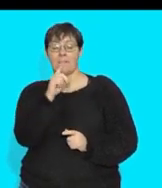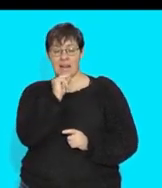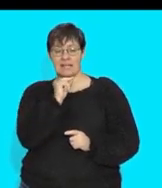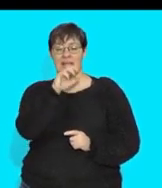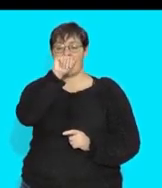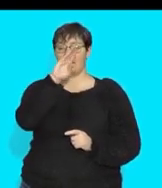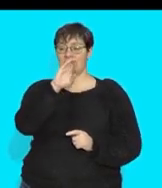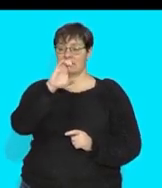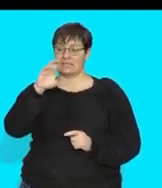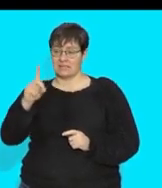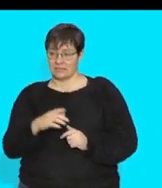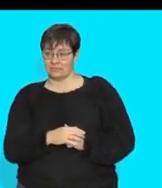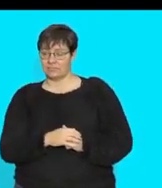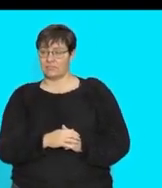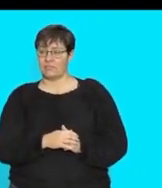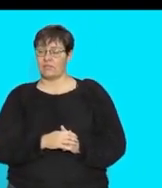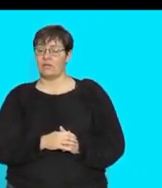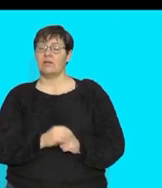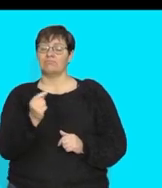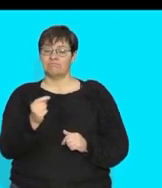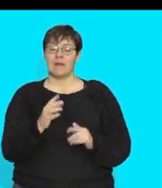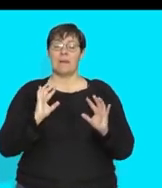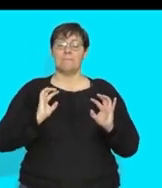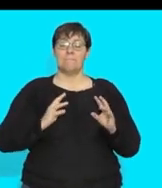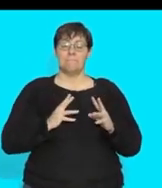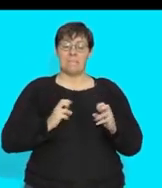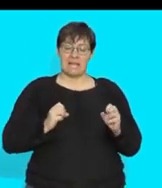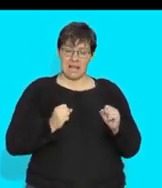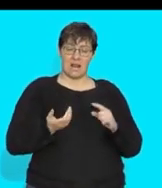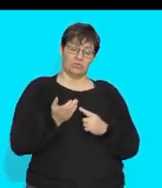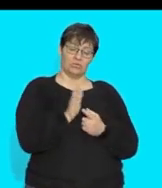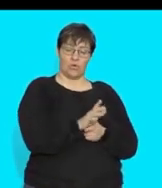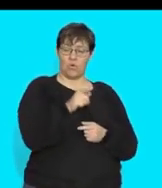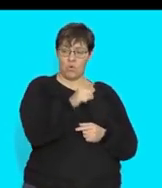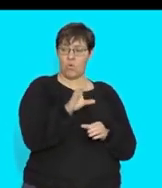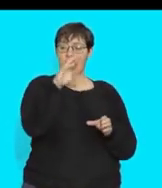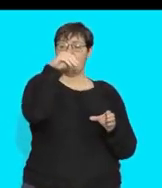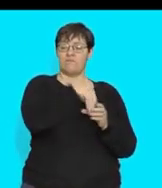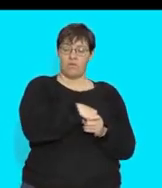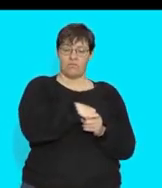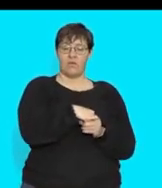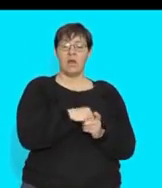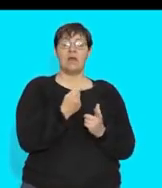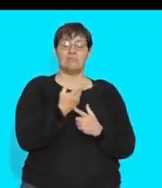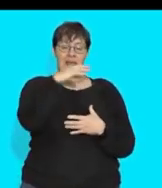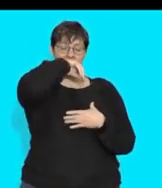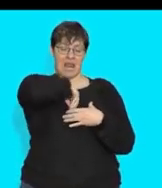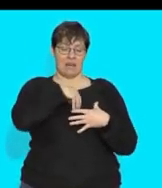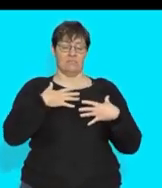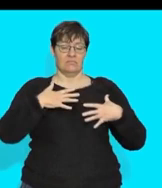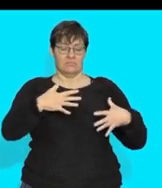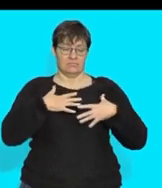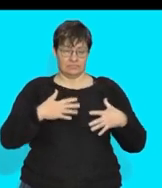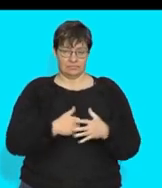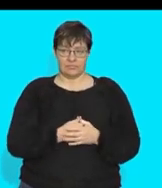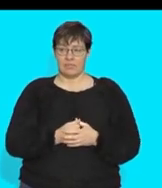reason why it's in bold. Of the muscles shown in the diagram that are involved during inhalation. Right, so it